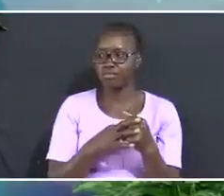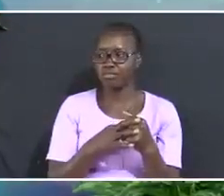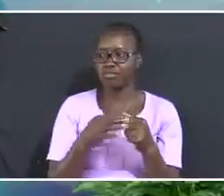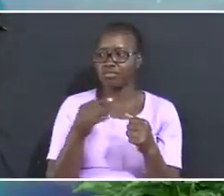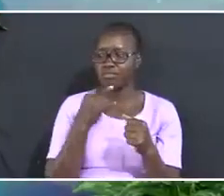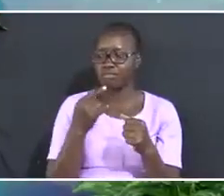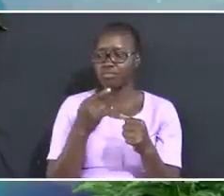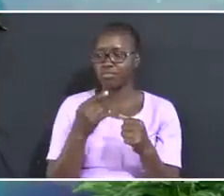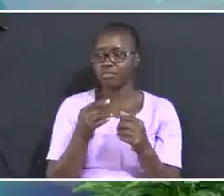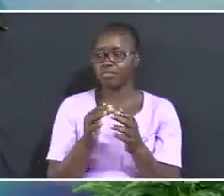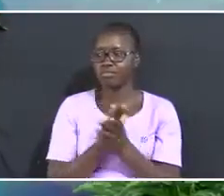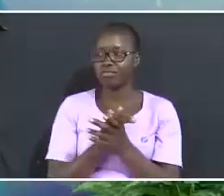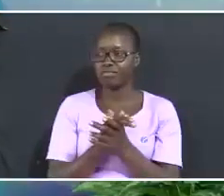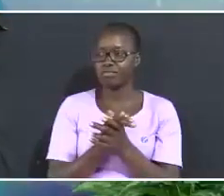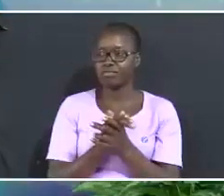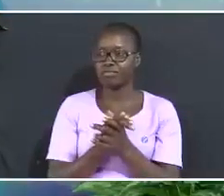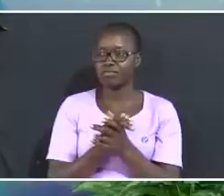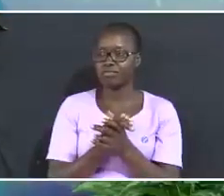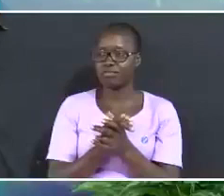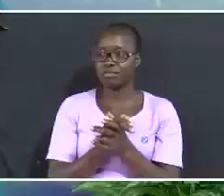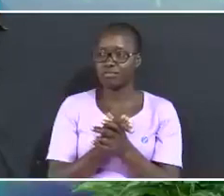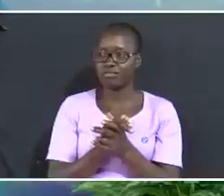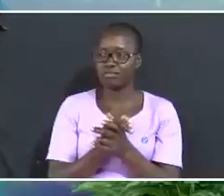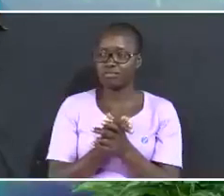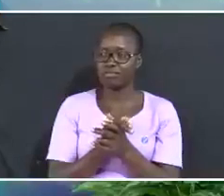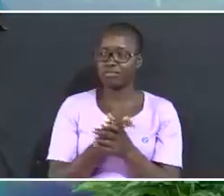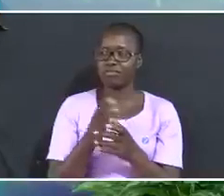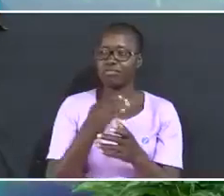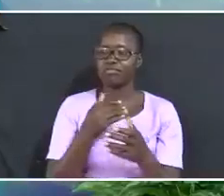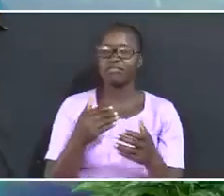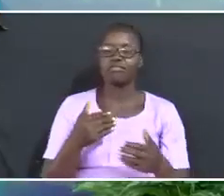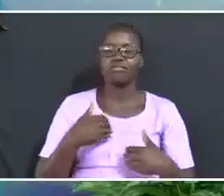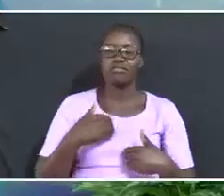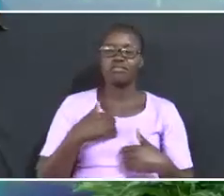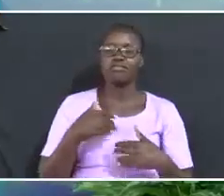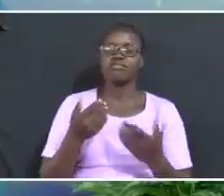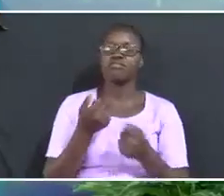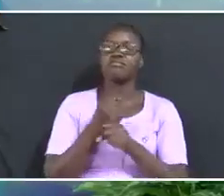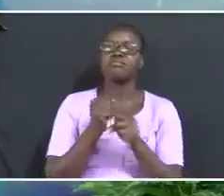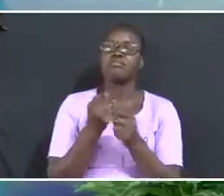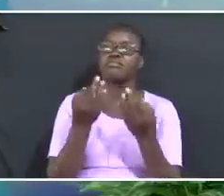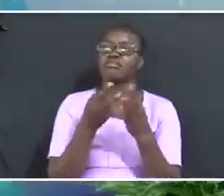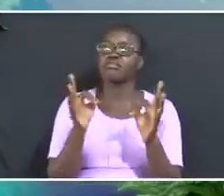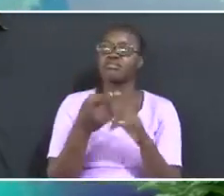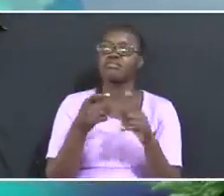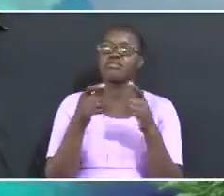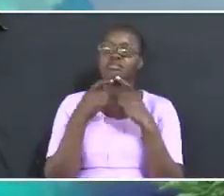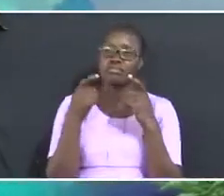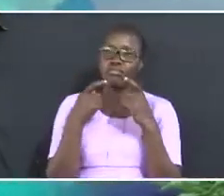says these words. And having been set free from sin,